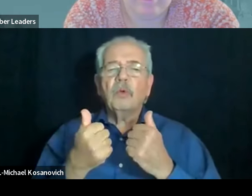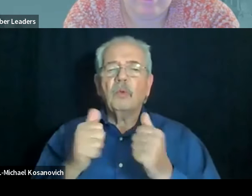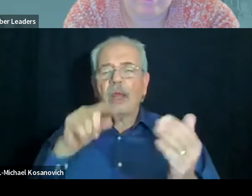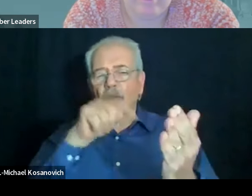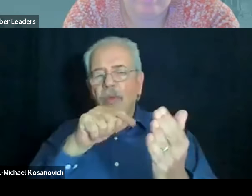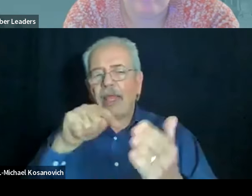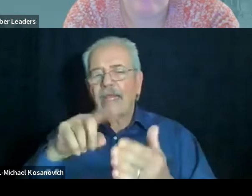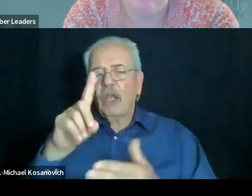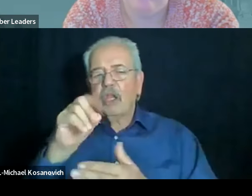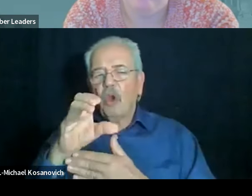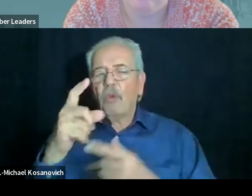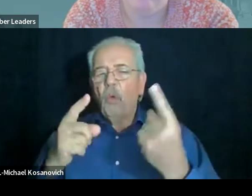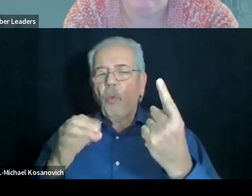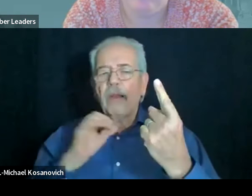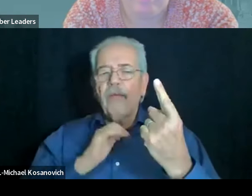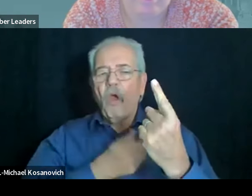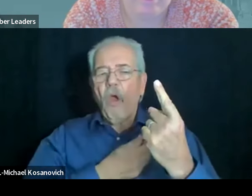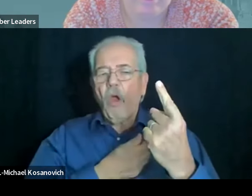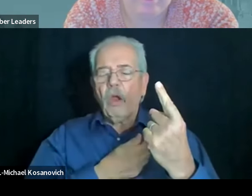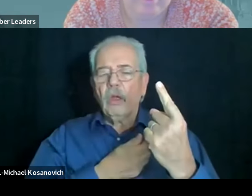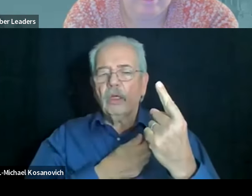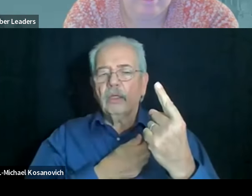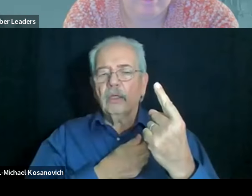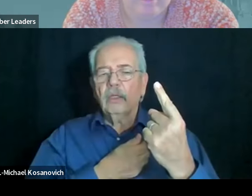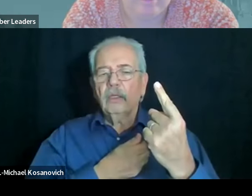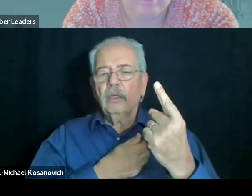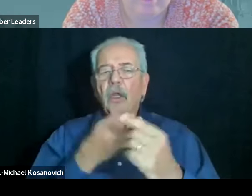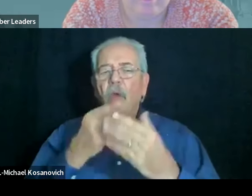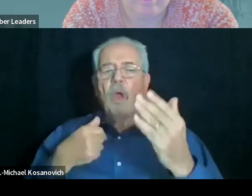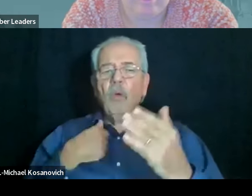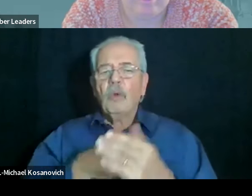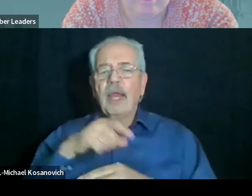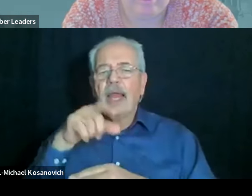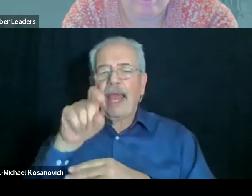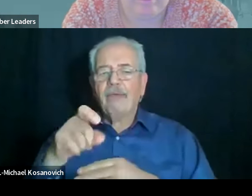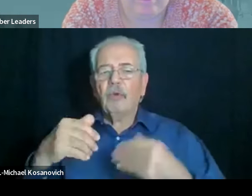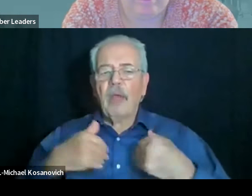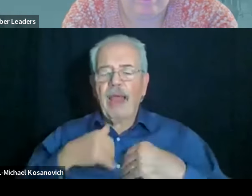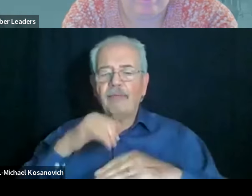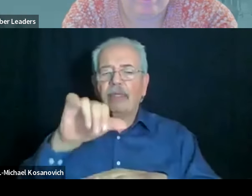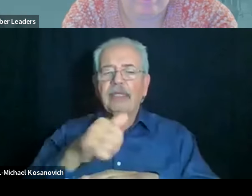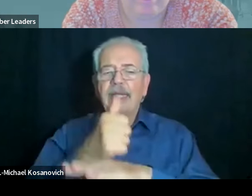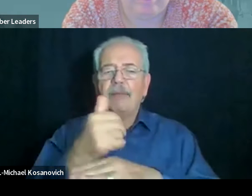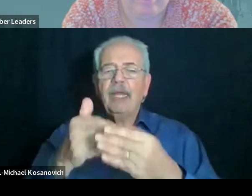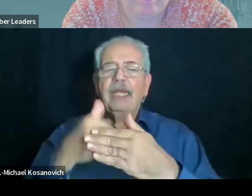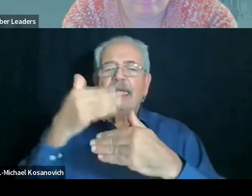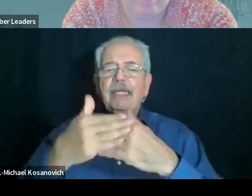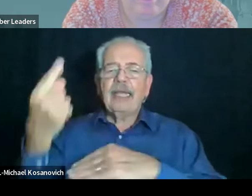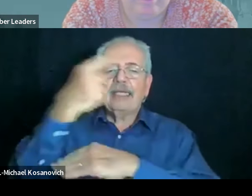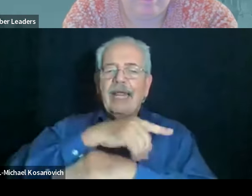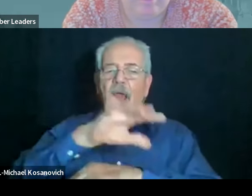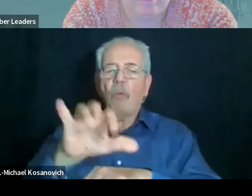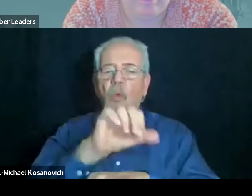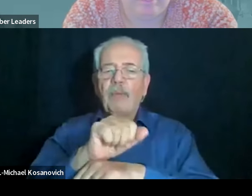another one. You know, one of our things we have to have established is the next day appointments by